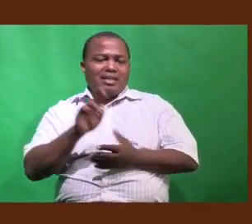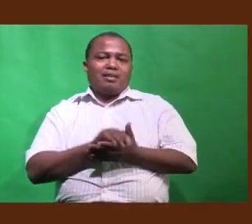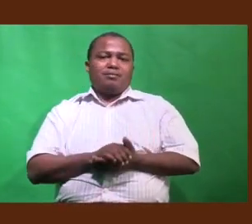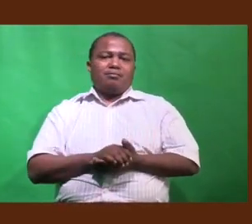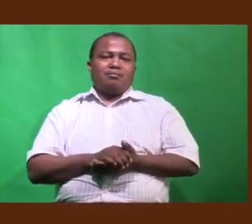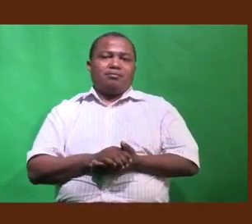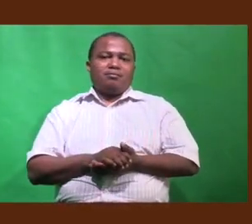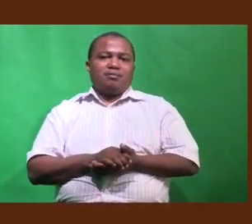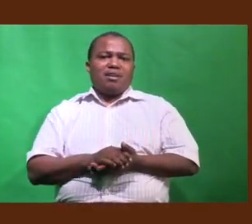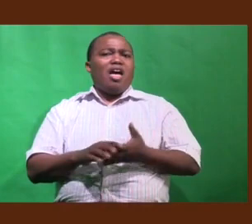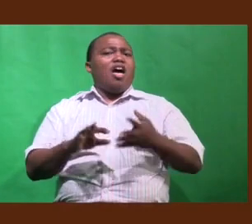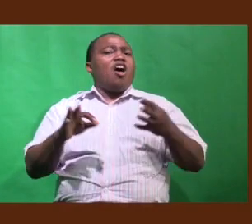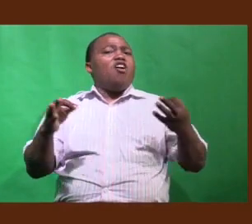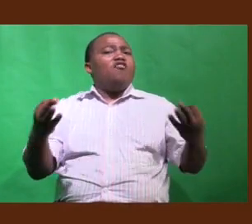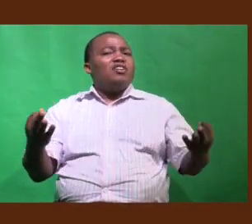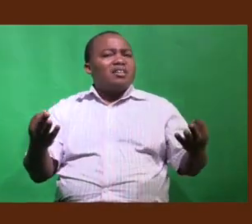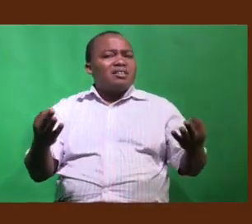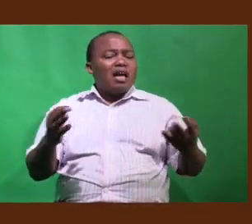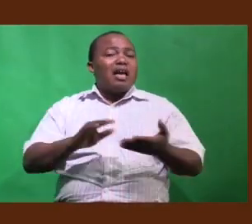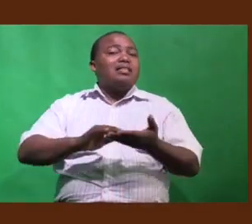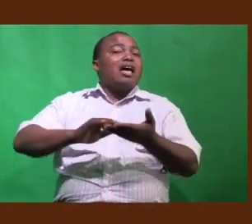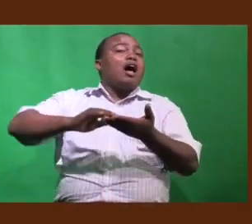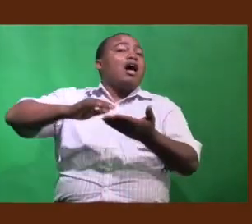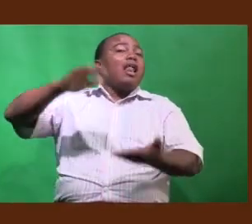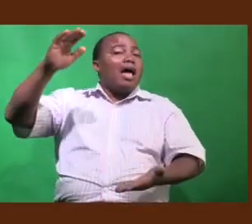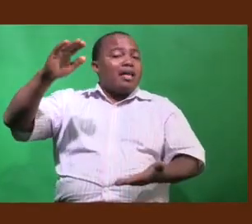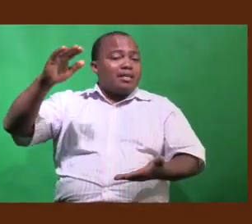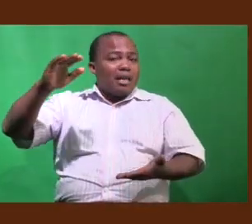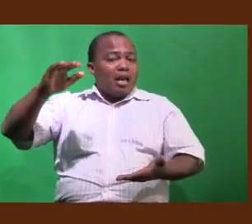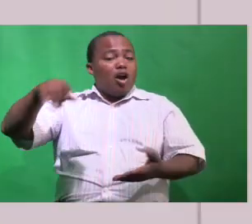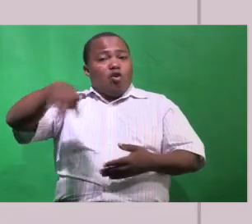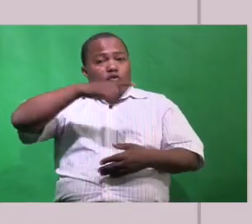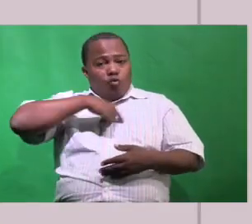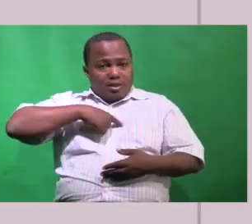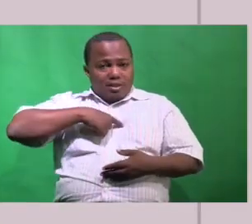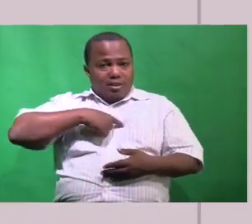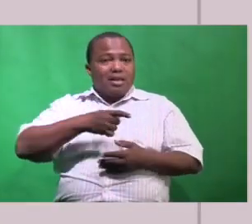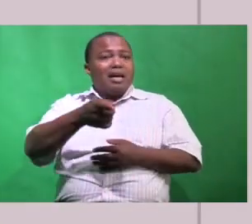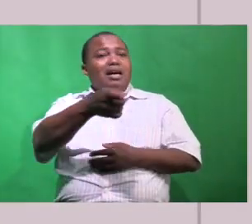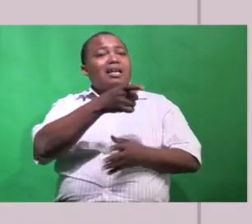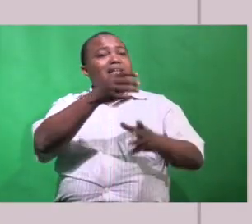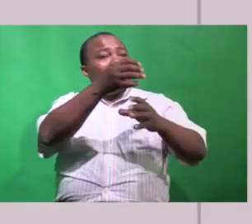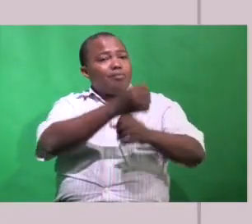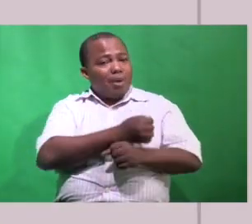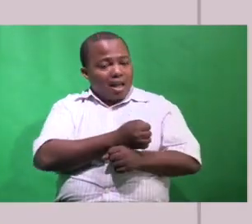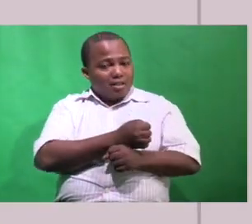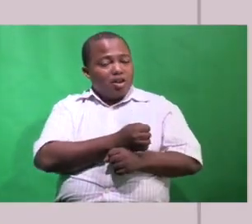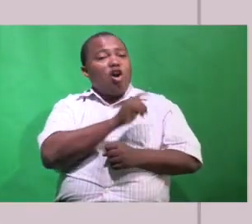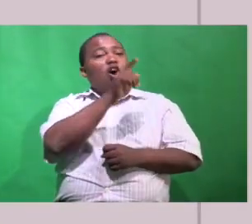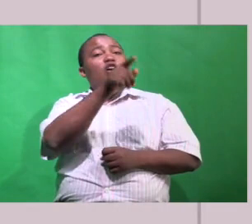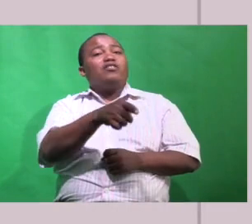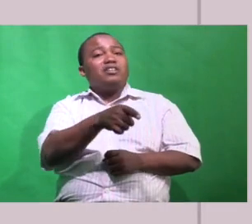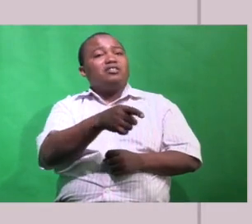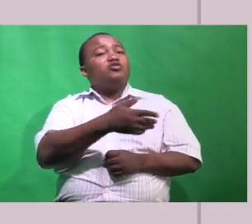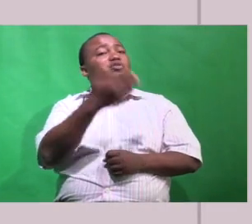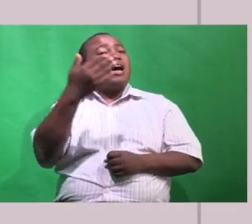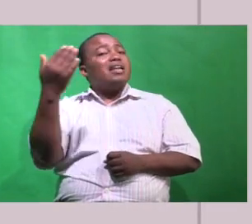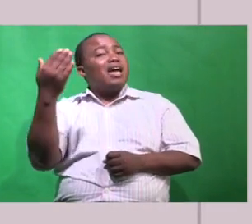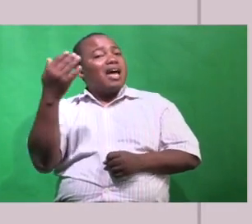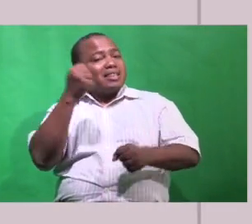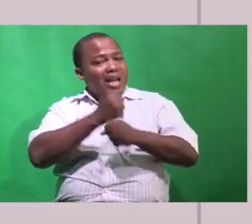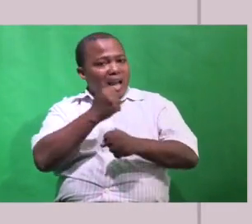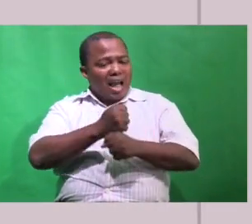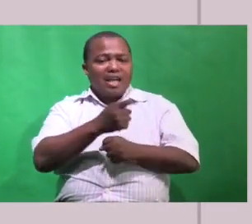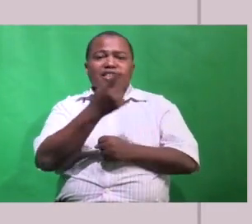Our warehouse is larger than we need. We rent a part of it to another firm for